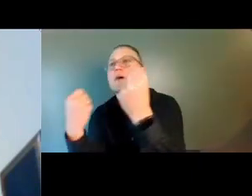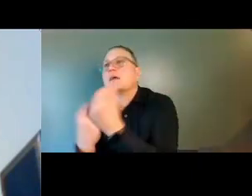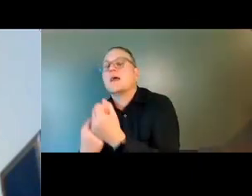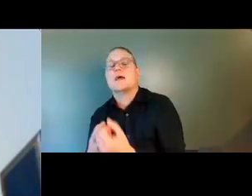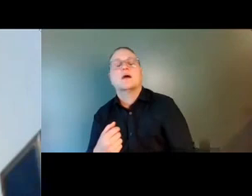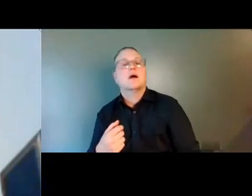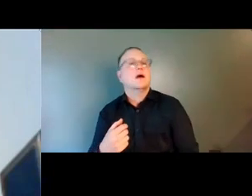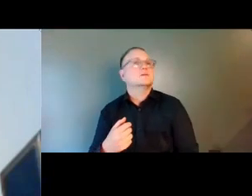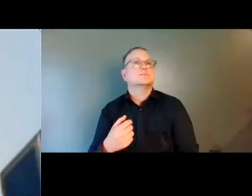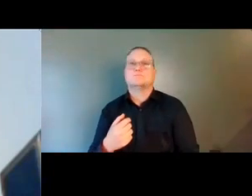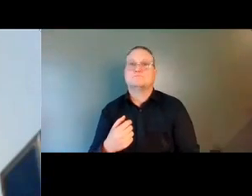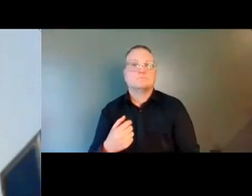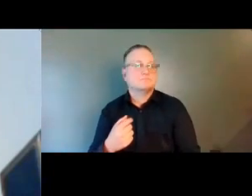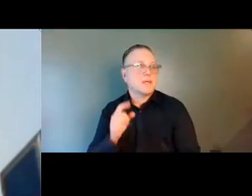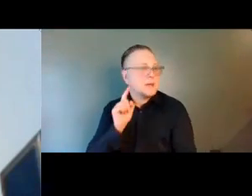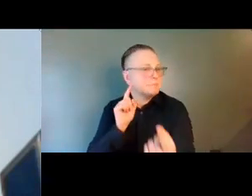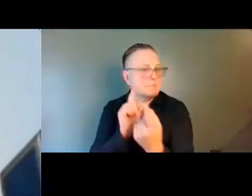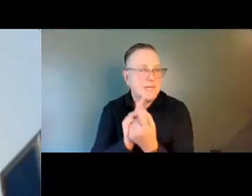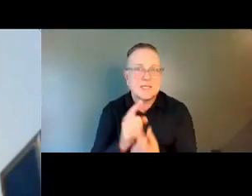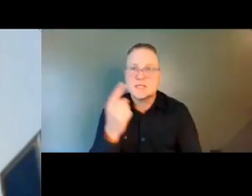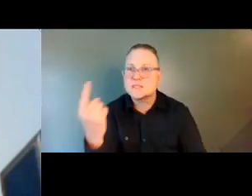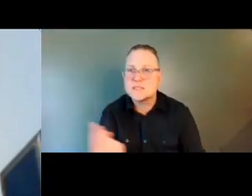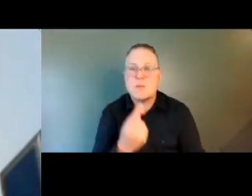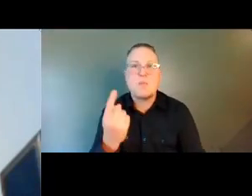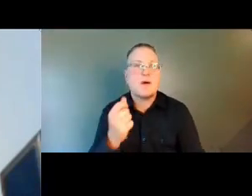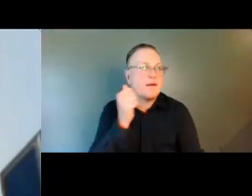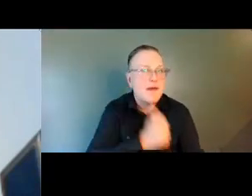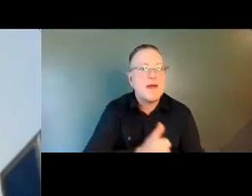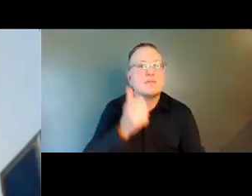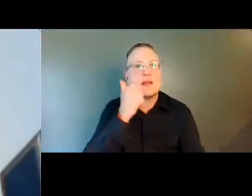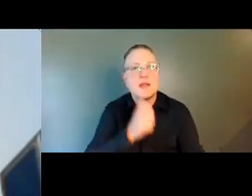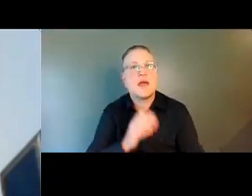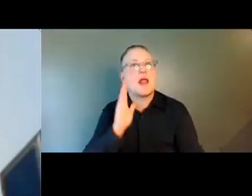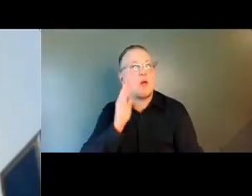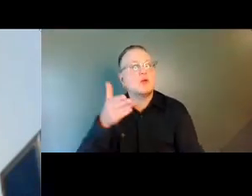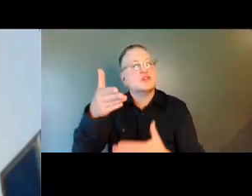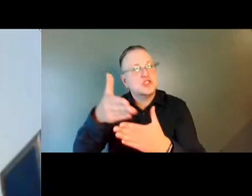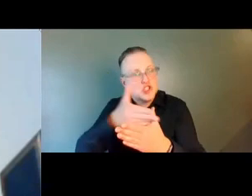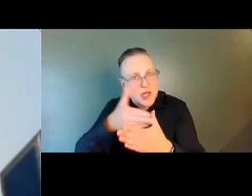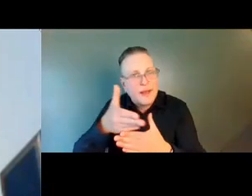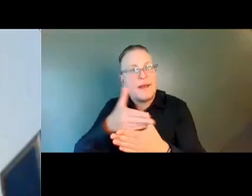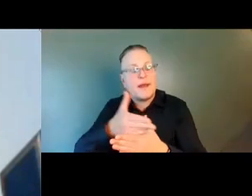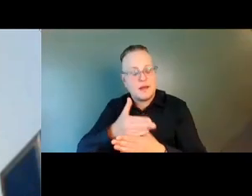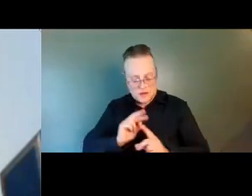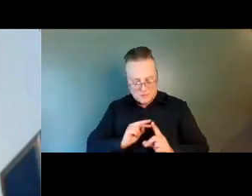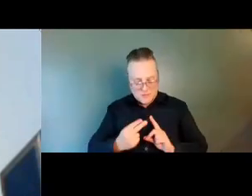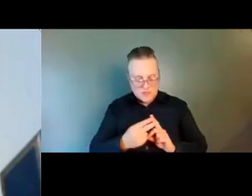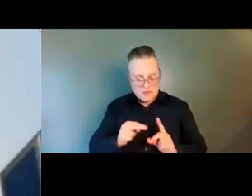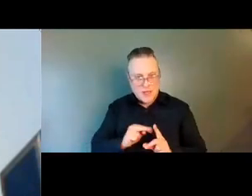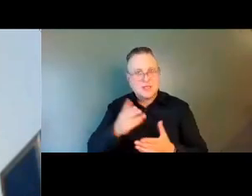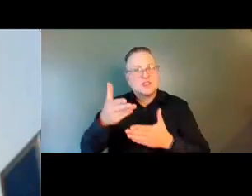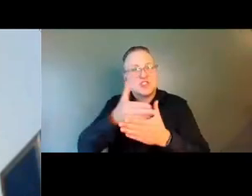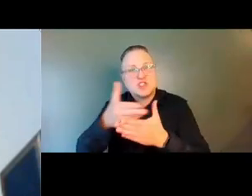someone somewhere that I'm always talking to, trying to share a perspective so that they can have